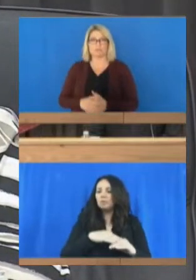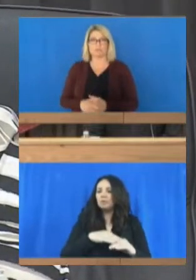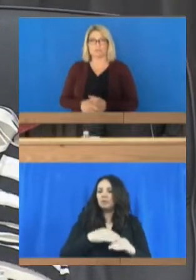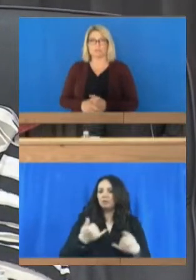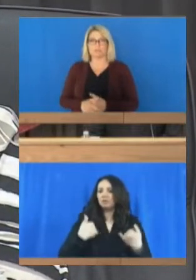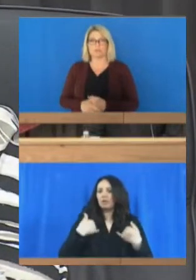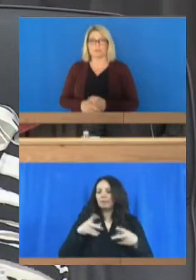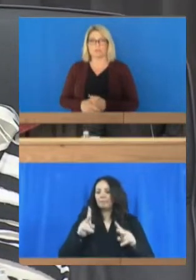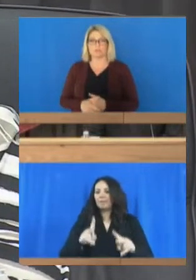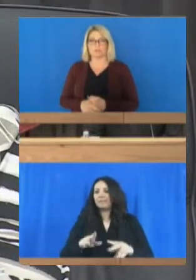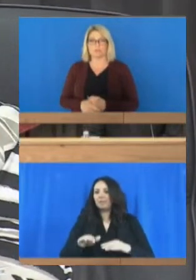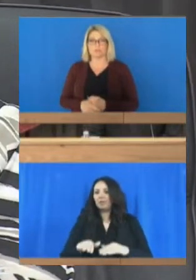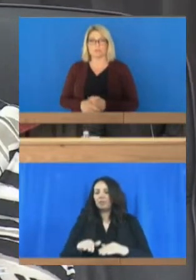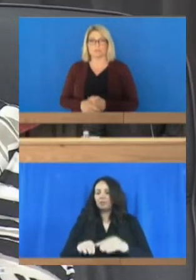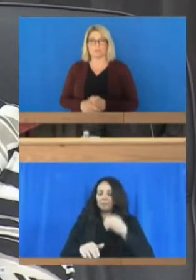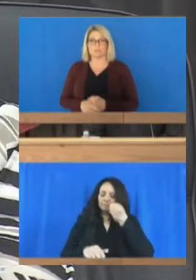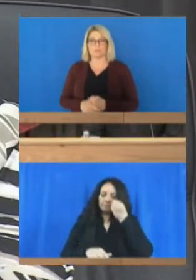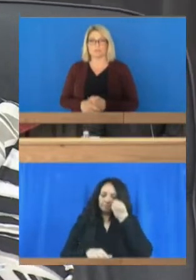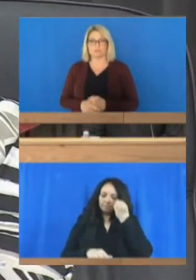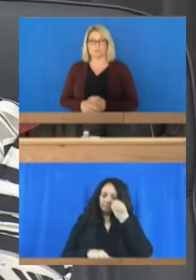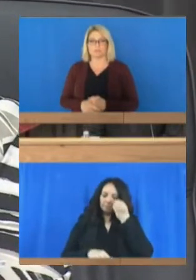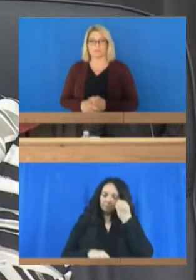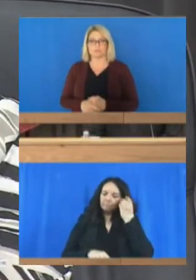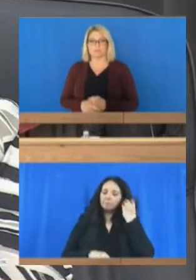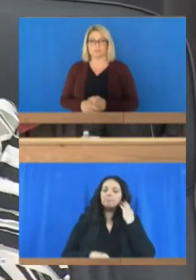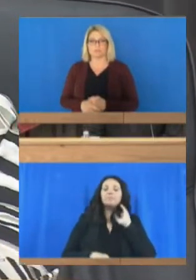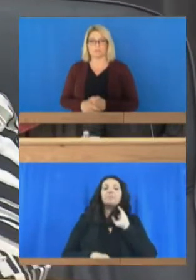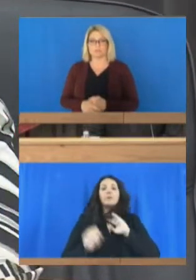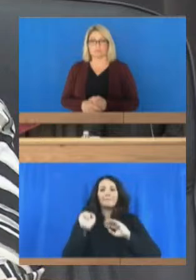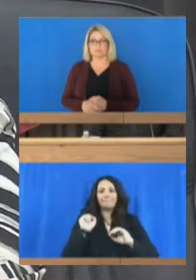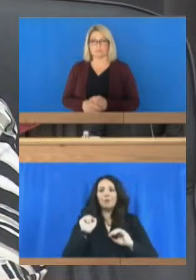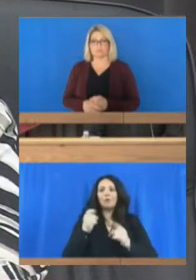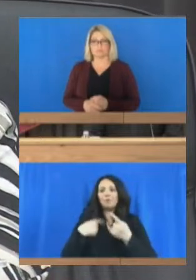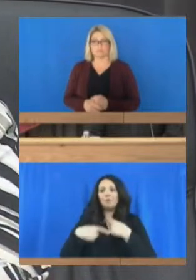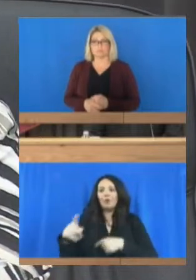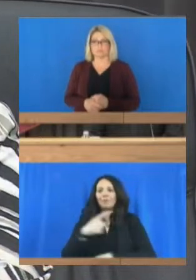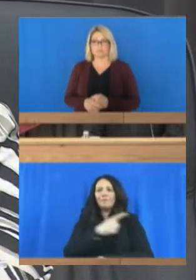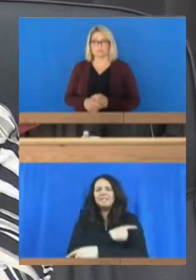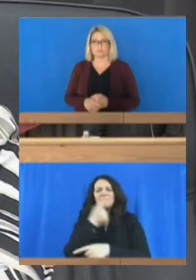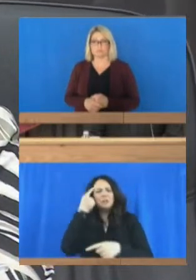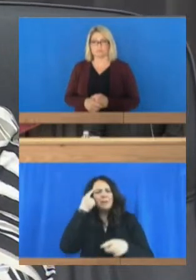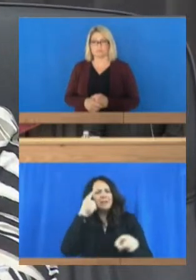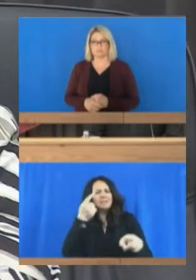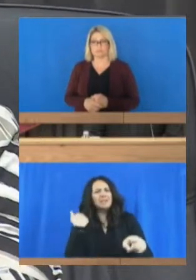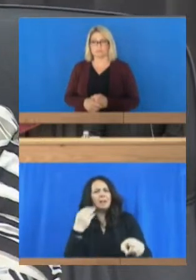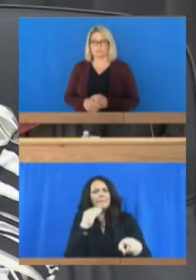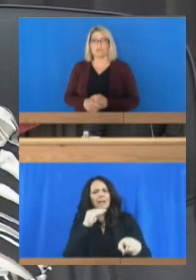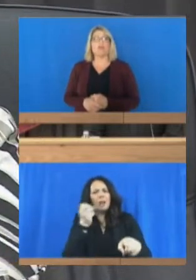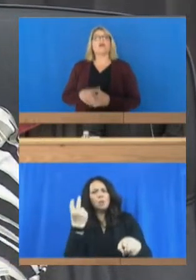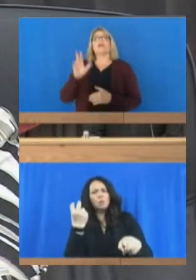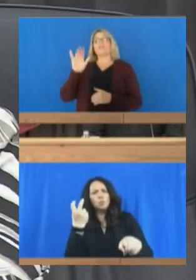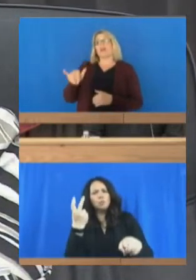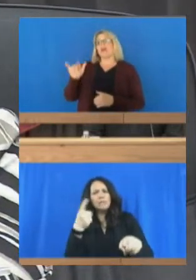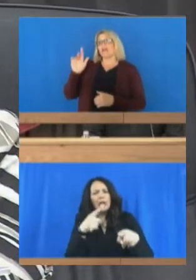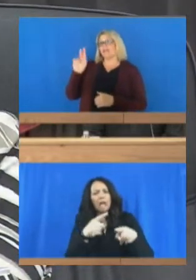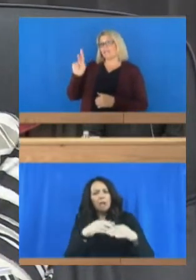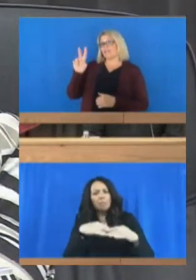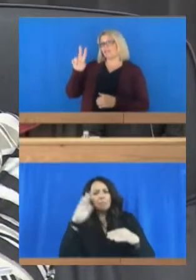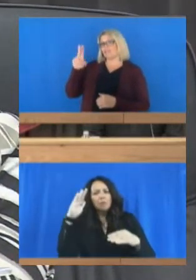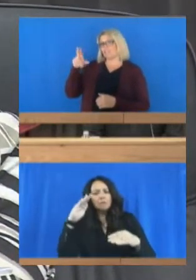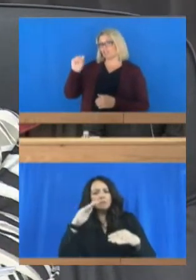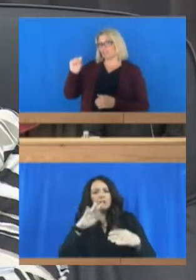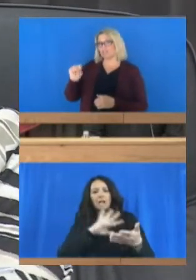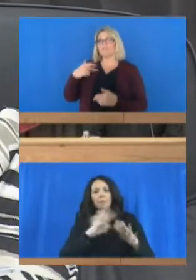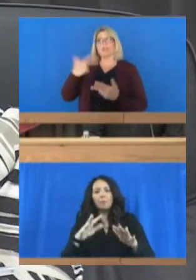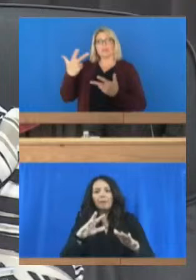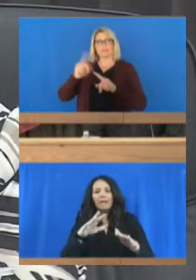start answering that, and then if Minister Cardy wants to jump in. Obviously, there are different situations that are evolving all at the same